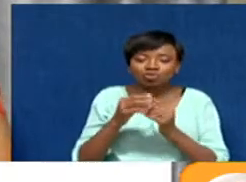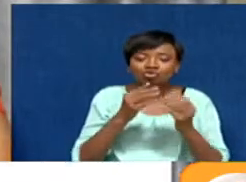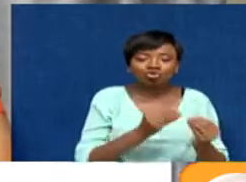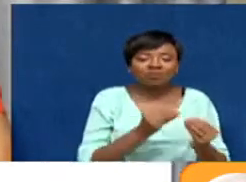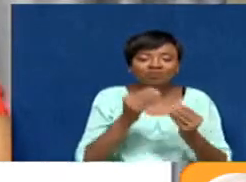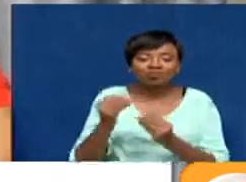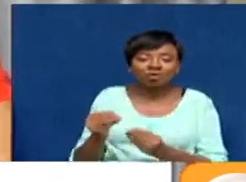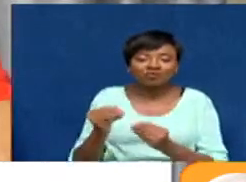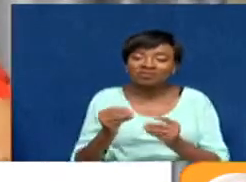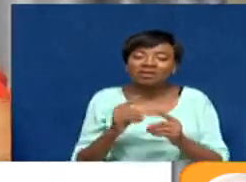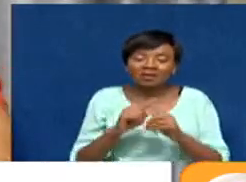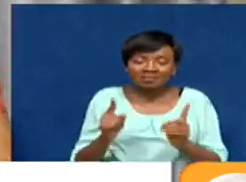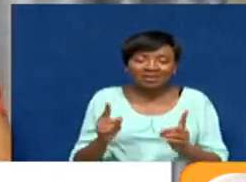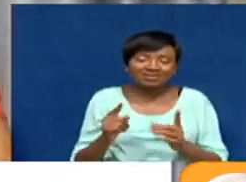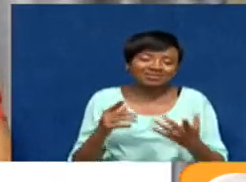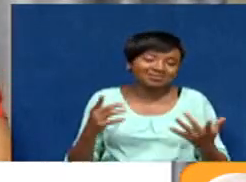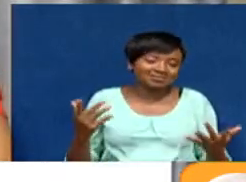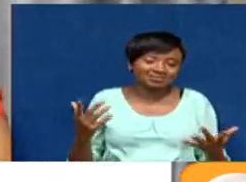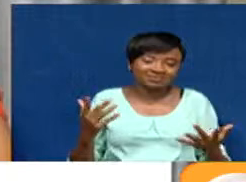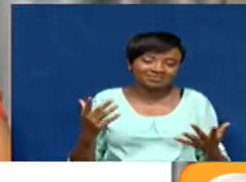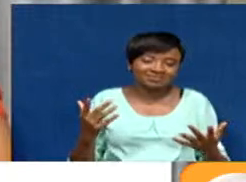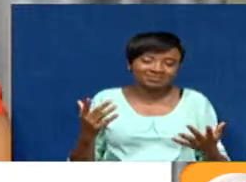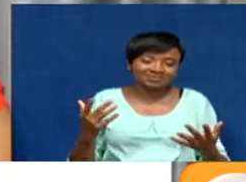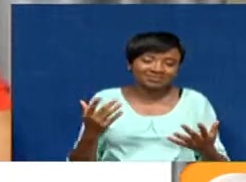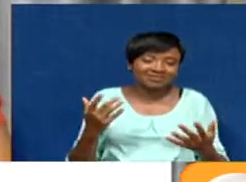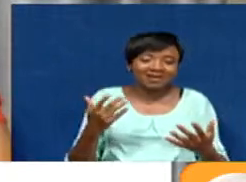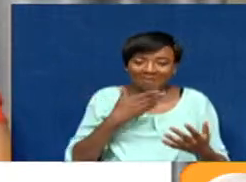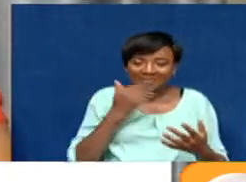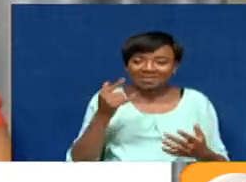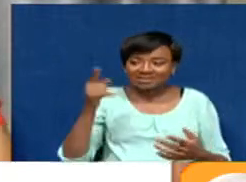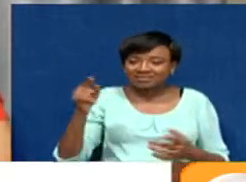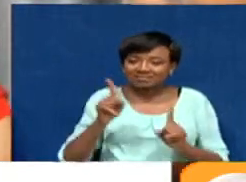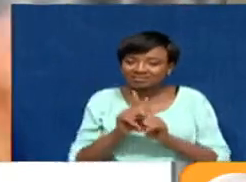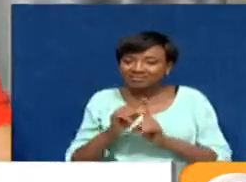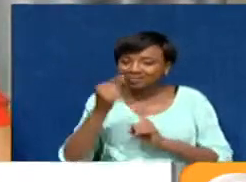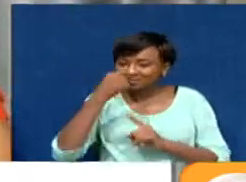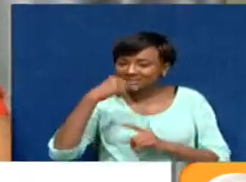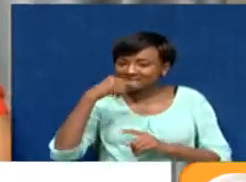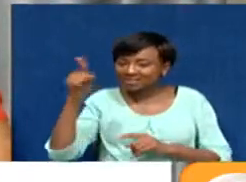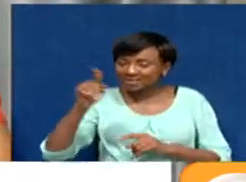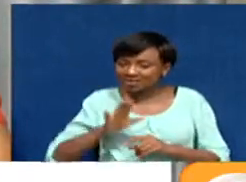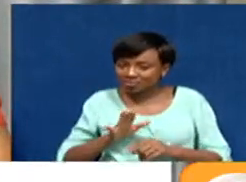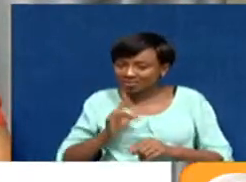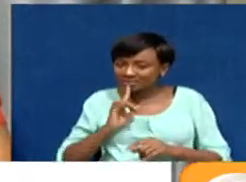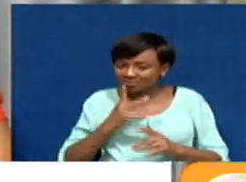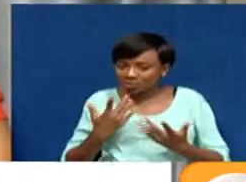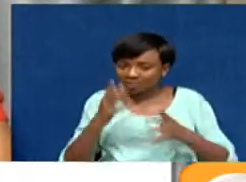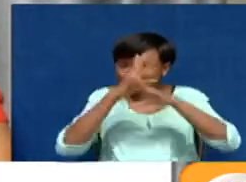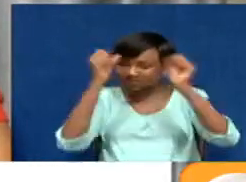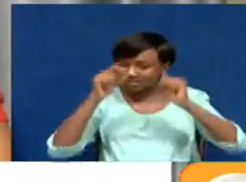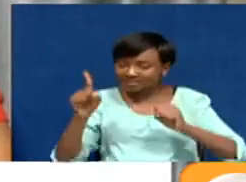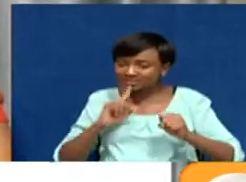president said, be ready, it's not themselves. It's an international, you know, because these things